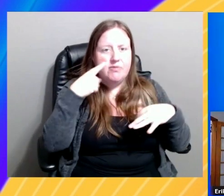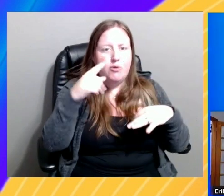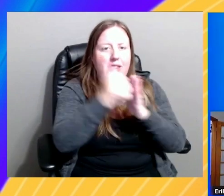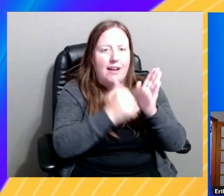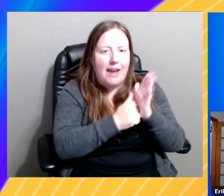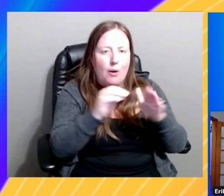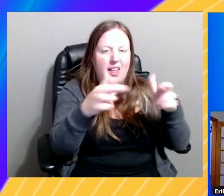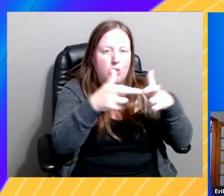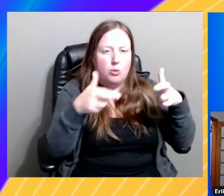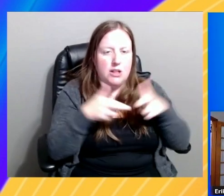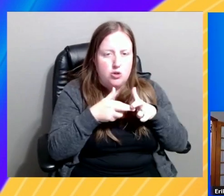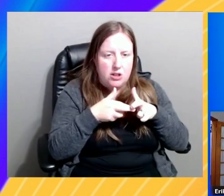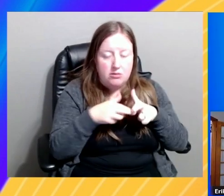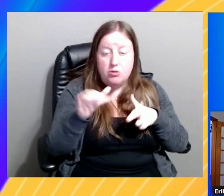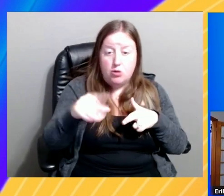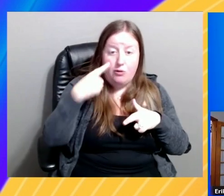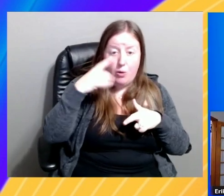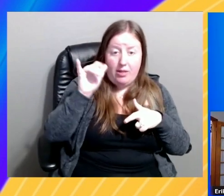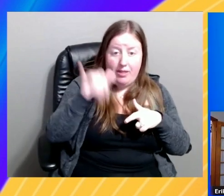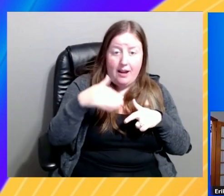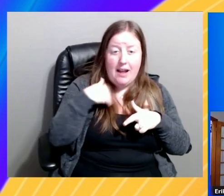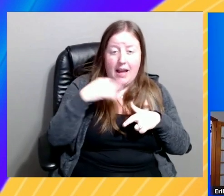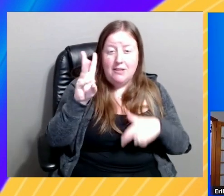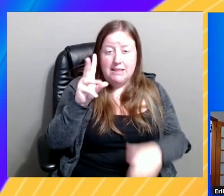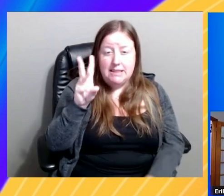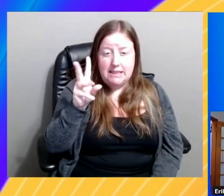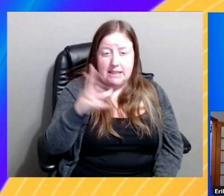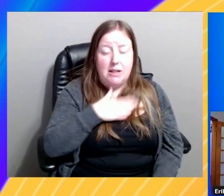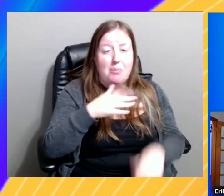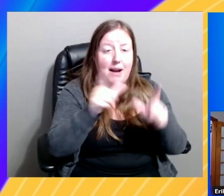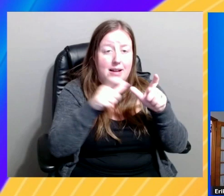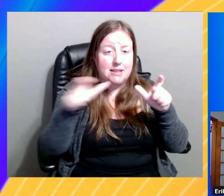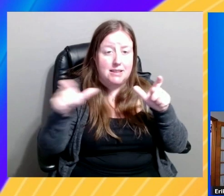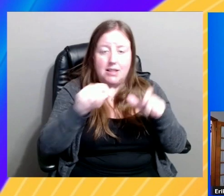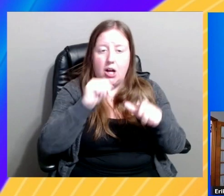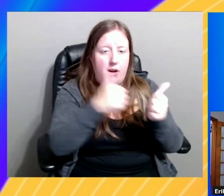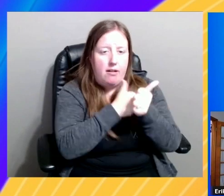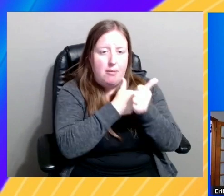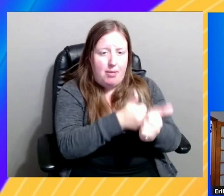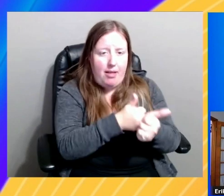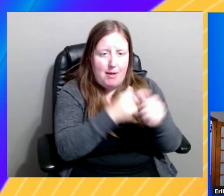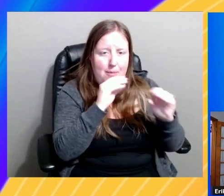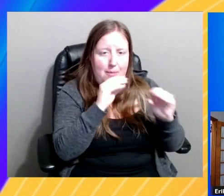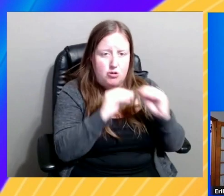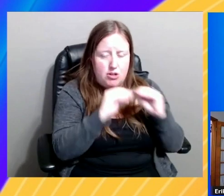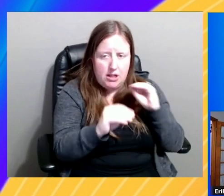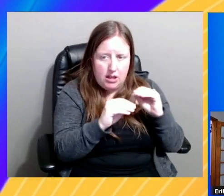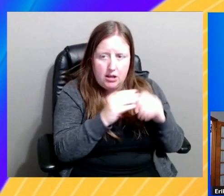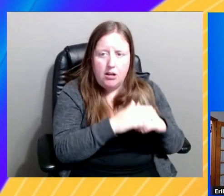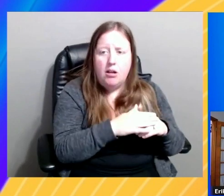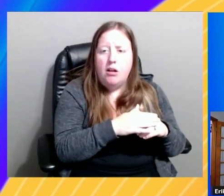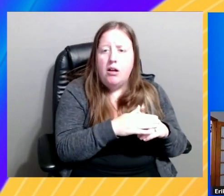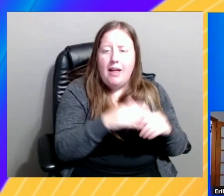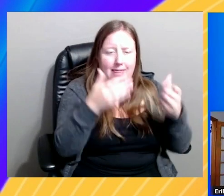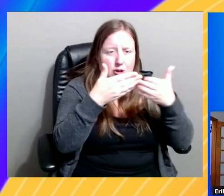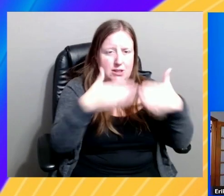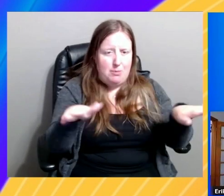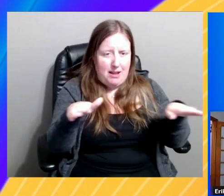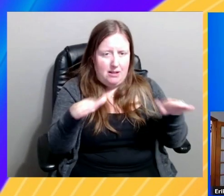this case, I have 16 of my instances are non-compliant for patching. They're split evenly across his